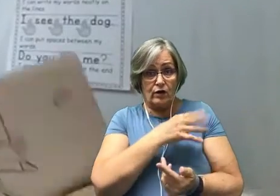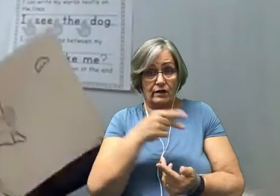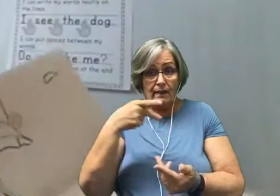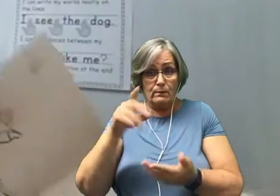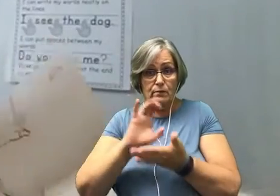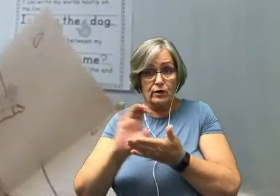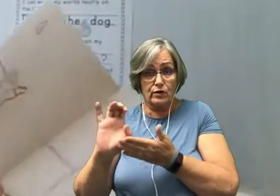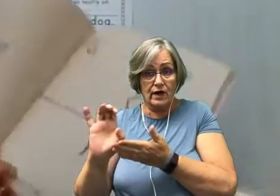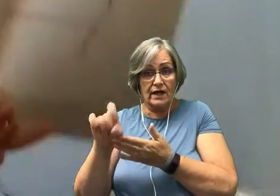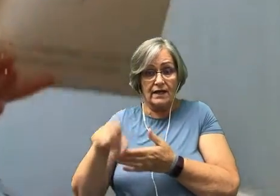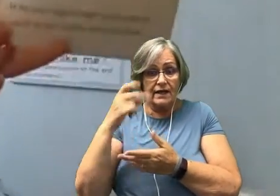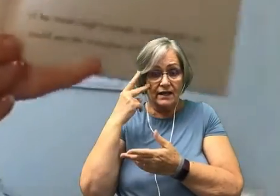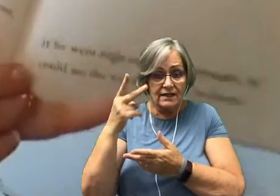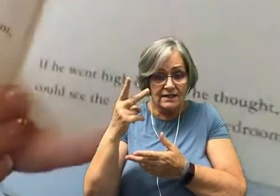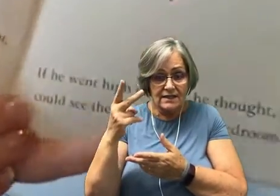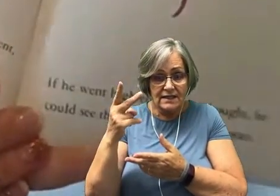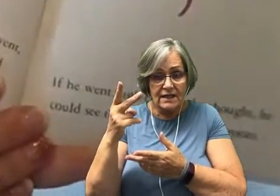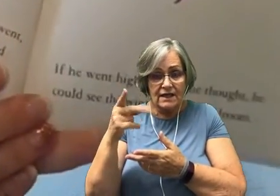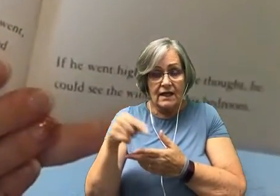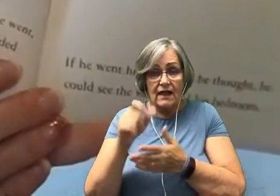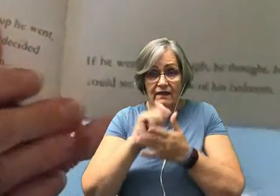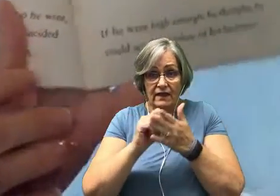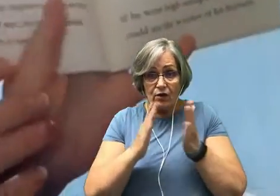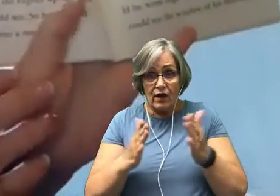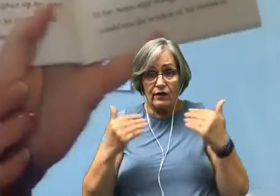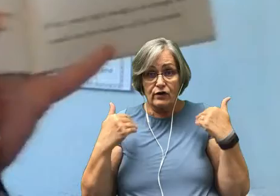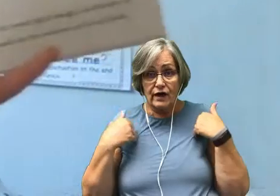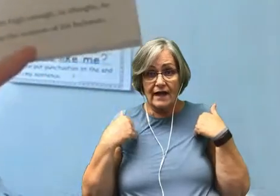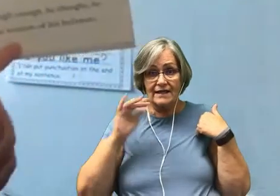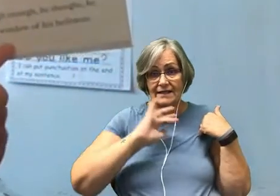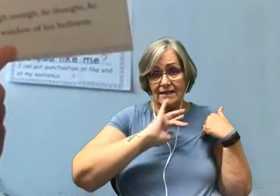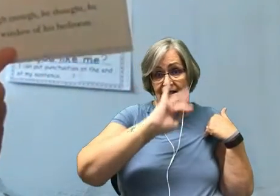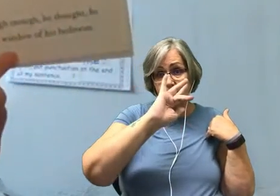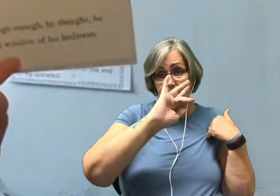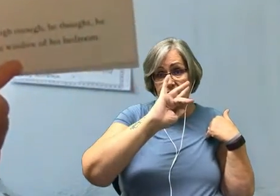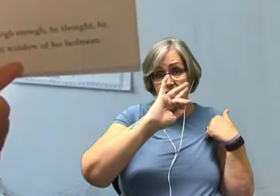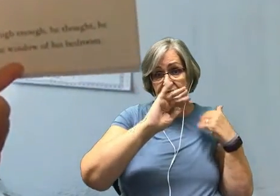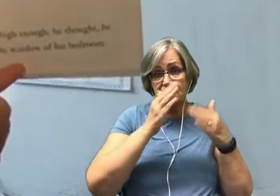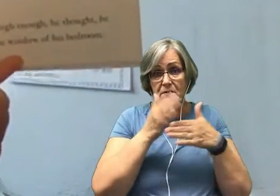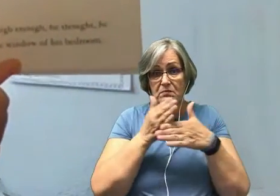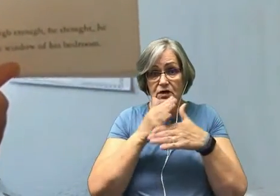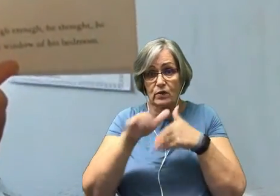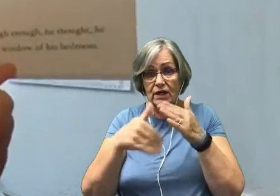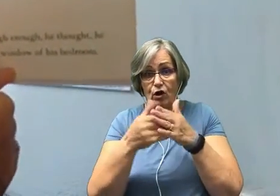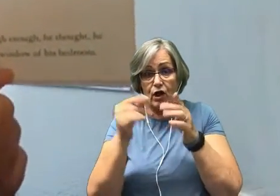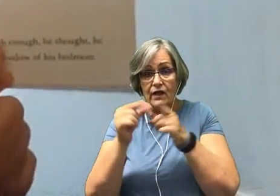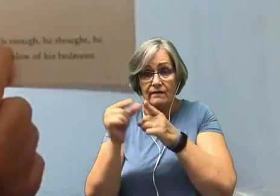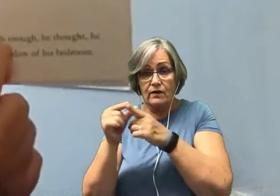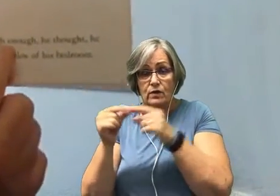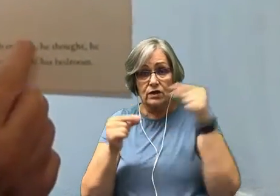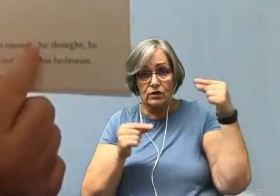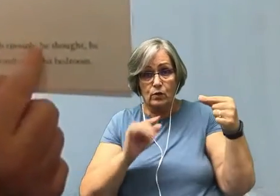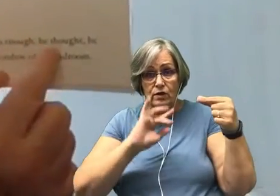Purple Crayon, I can see that the author put spaces between all of